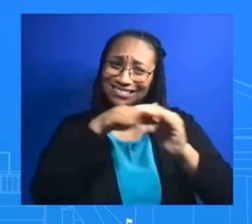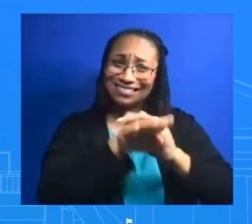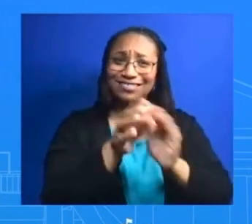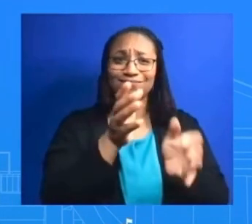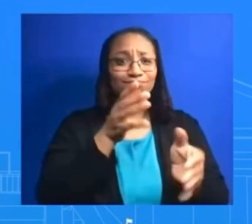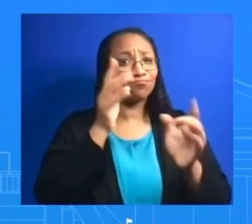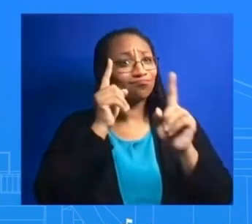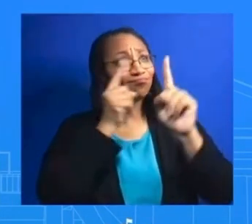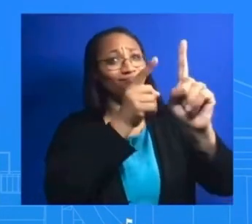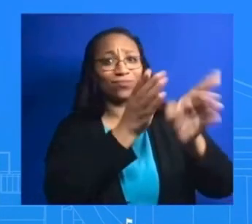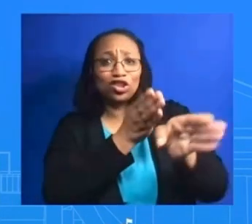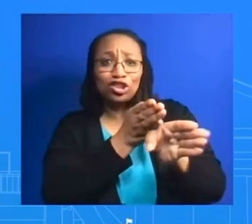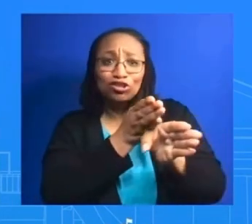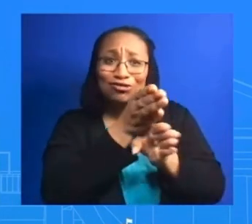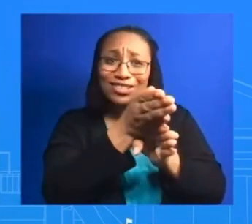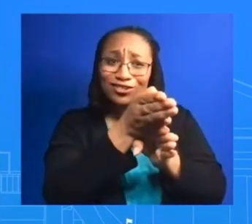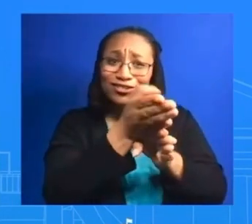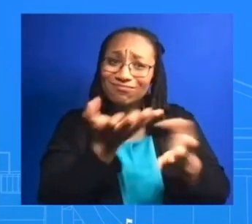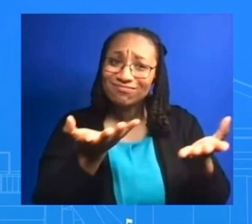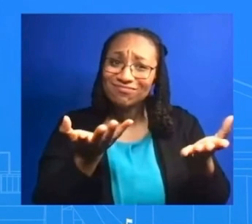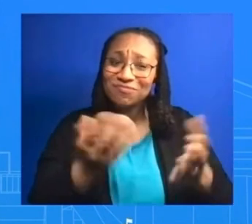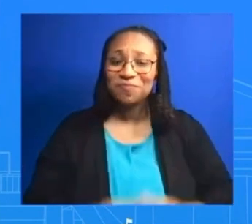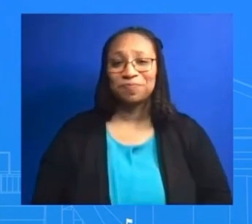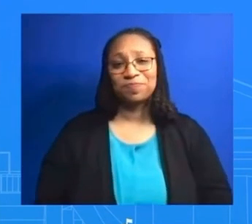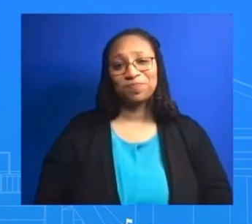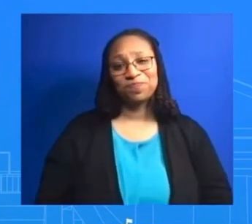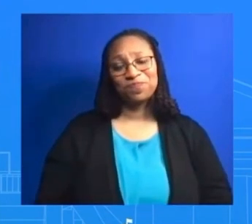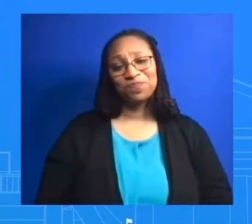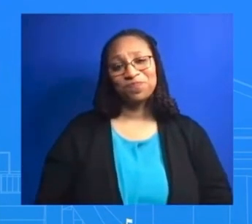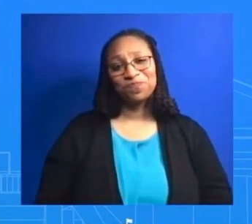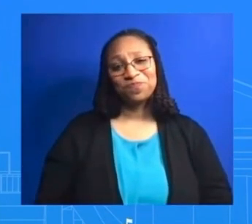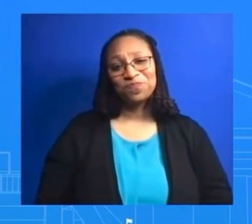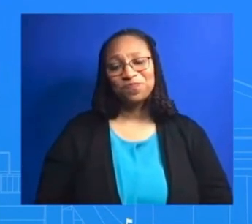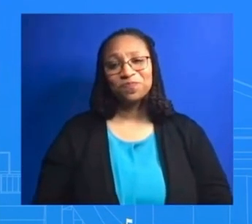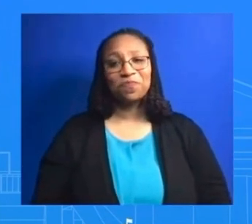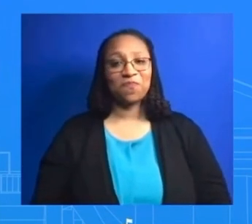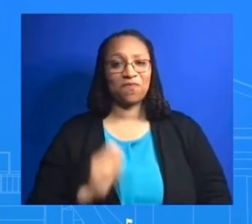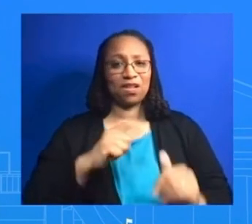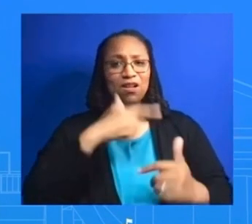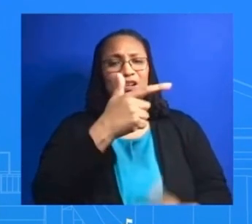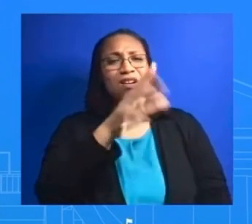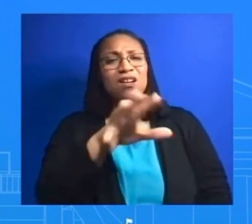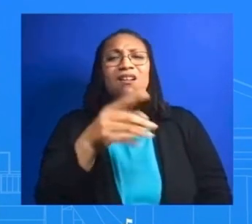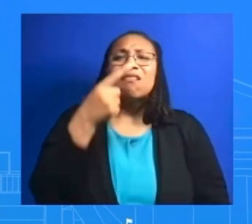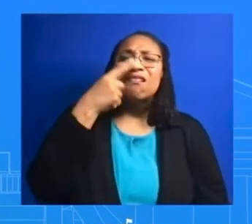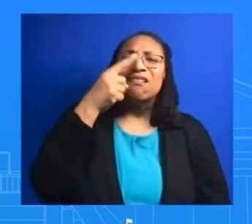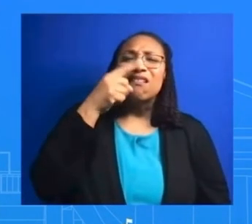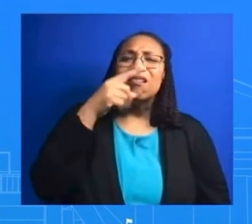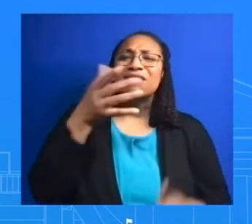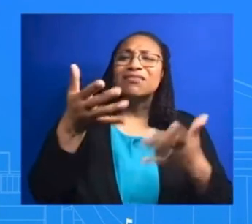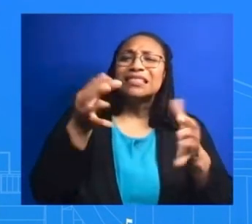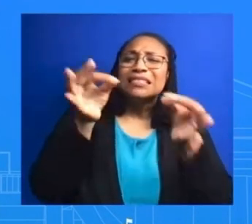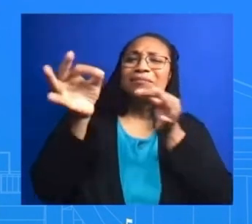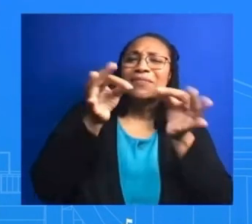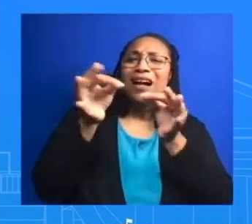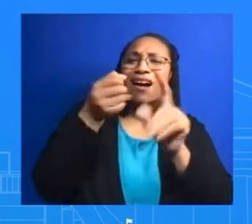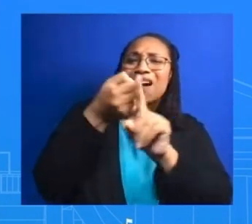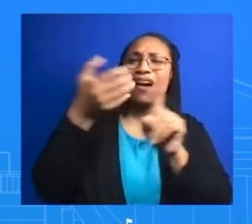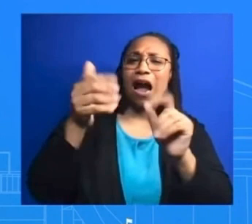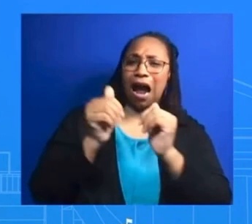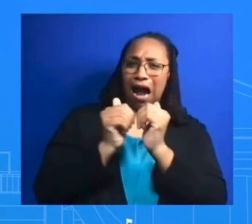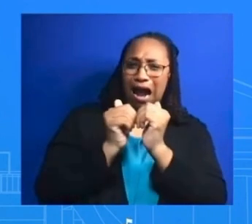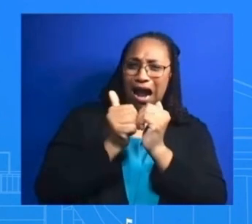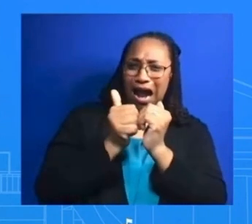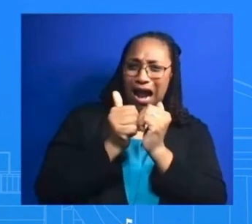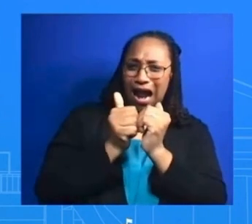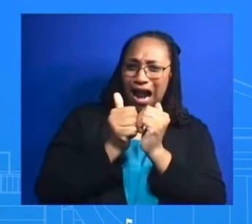Could you give us any details about how you plan to apply the HEROES Act? I'm sorry, the Higher Education Act to this? It seems like